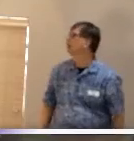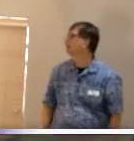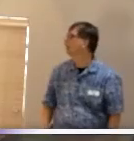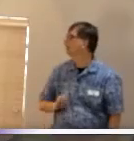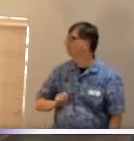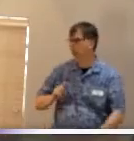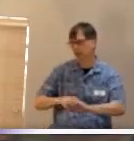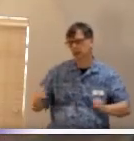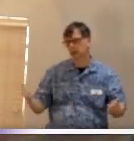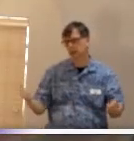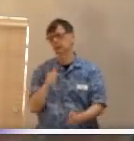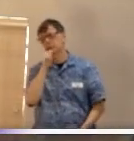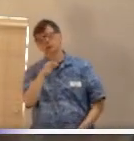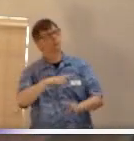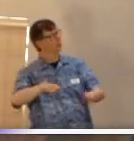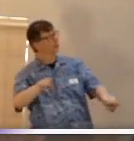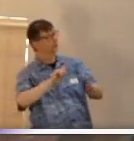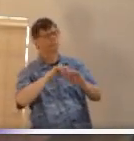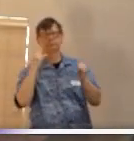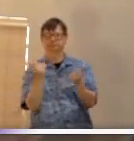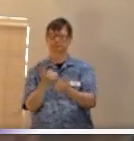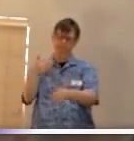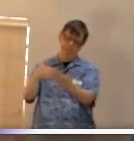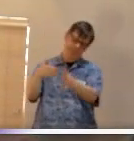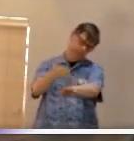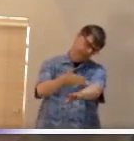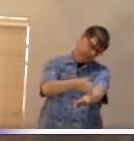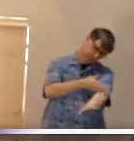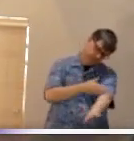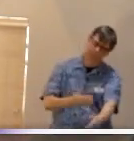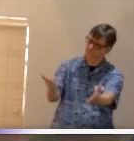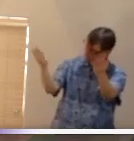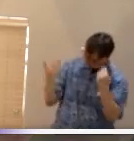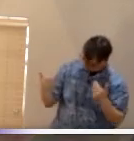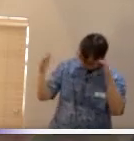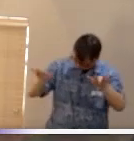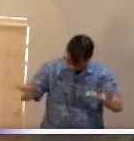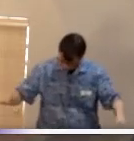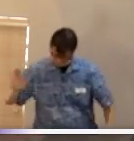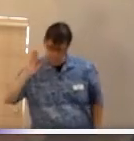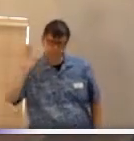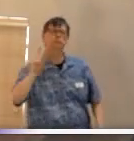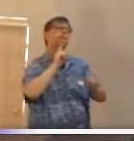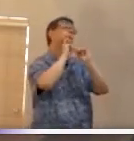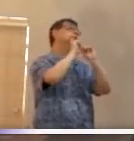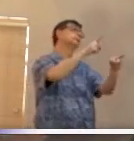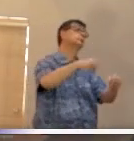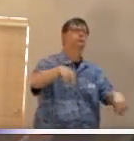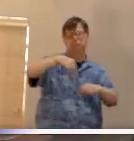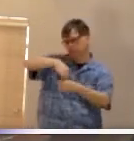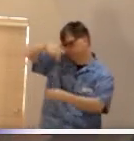I don't like the label good or bad, right or wrong, but the repetitive patterns that bring us the experience that we often talk about or trying to